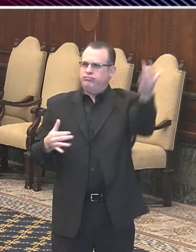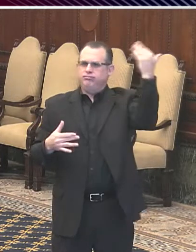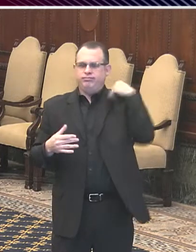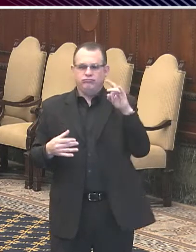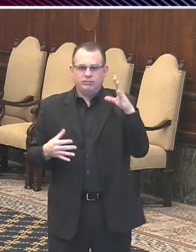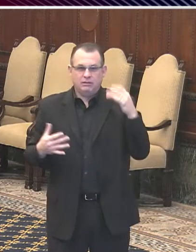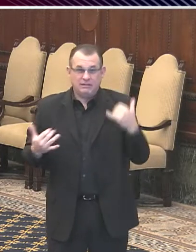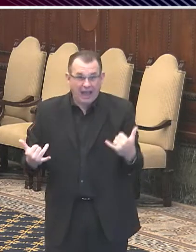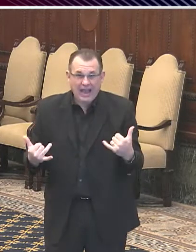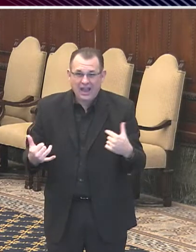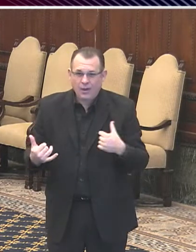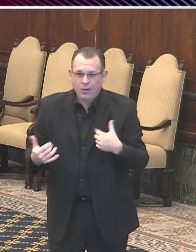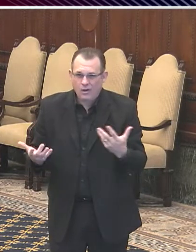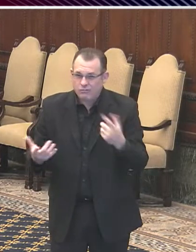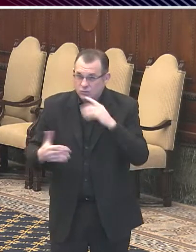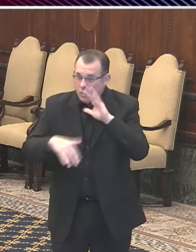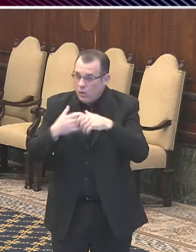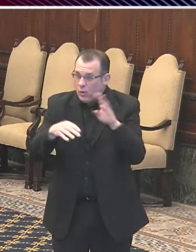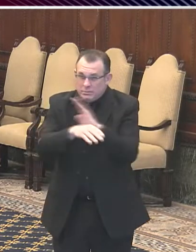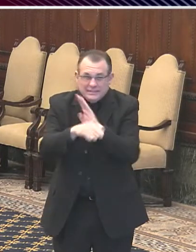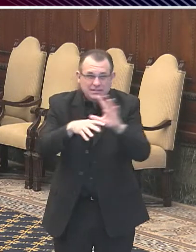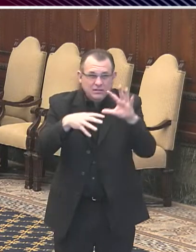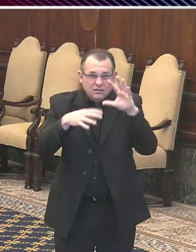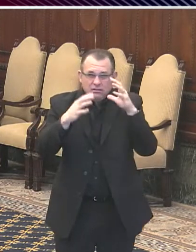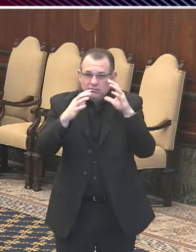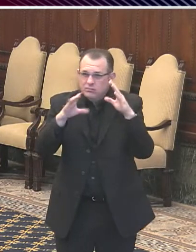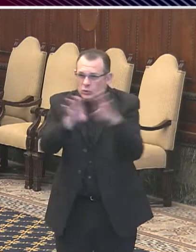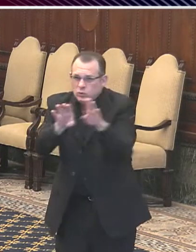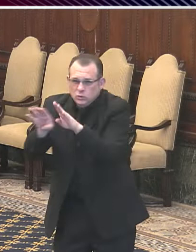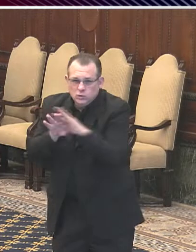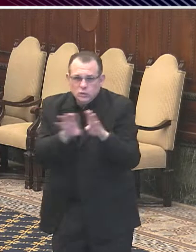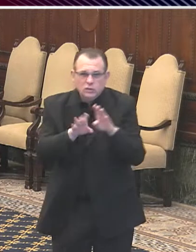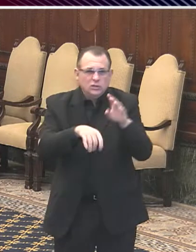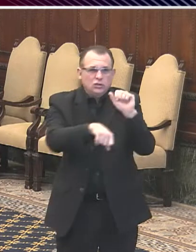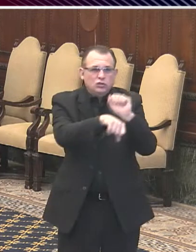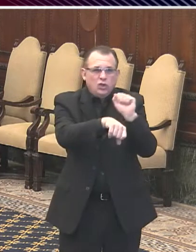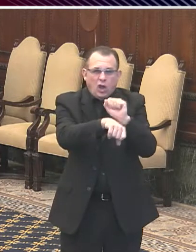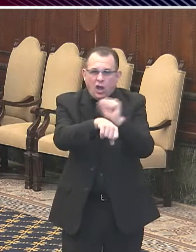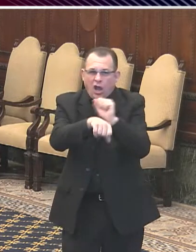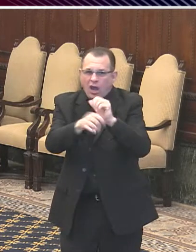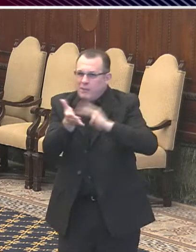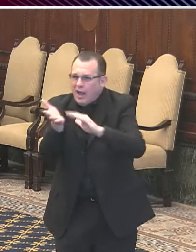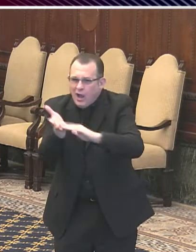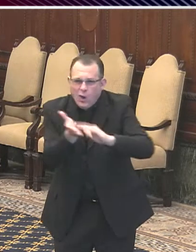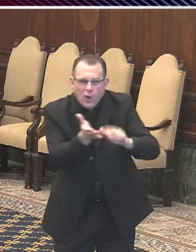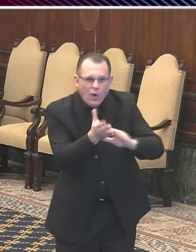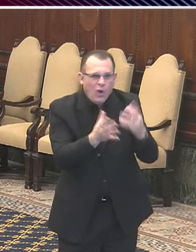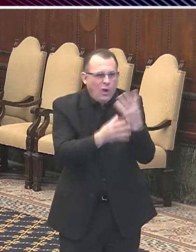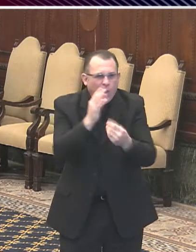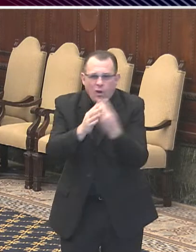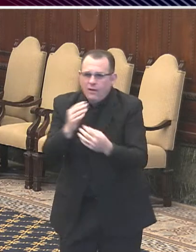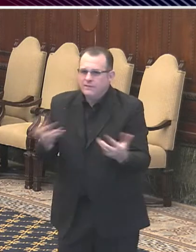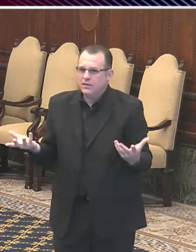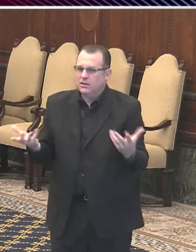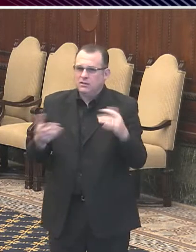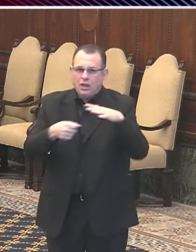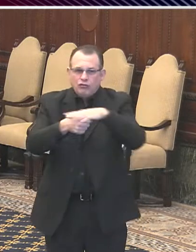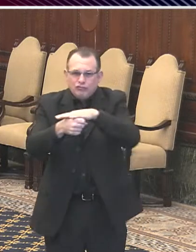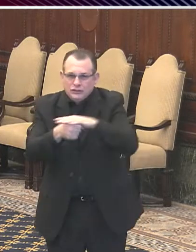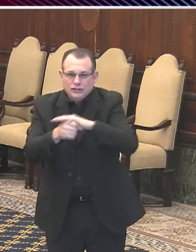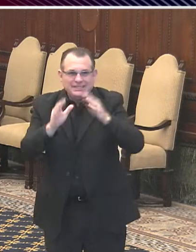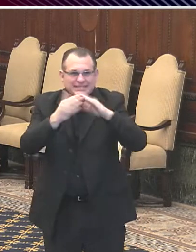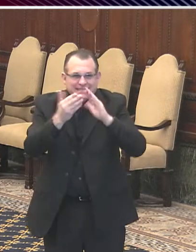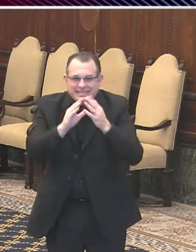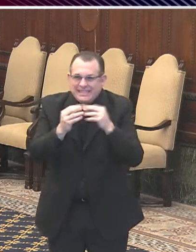with shuttered businesses and jobs lost throughout the city, the region, and the nation, that budget is no longer a realistic spending